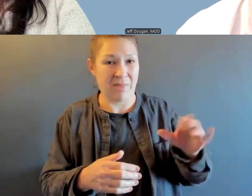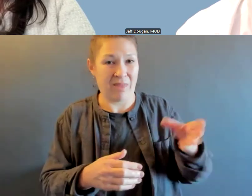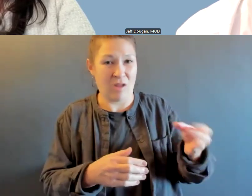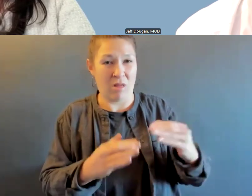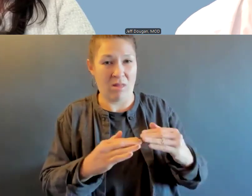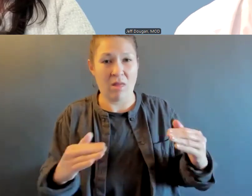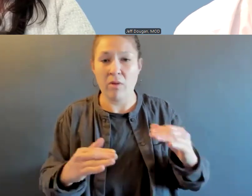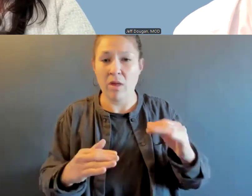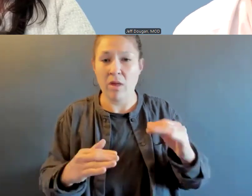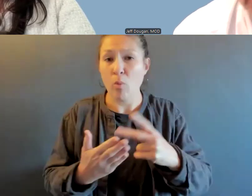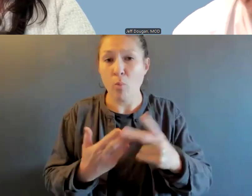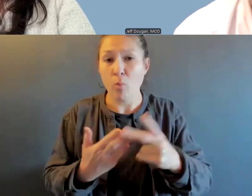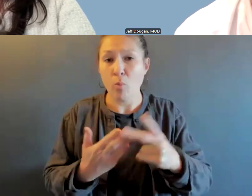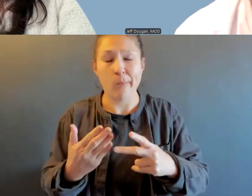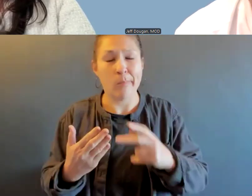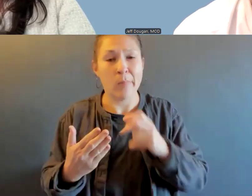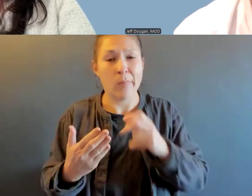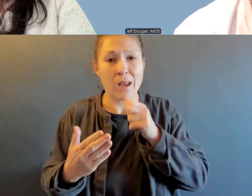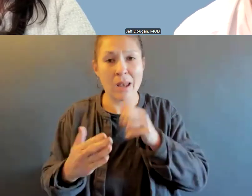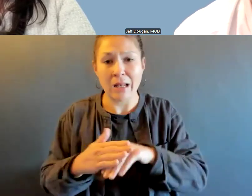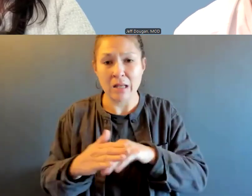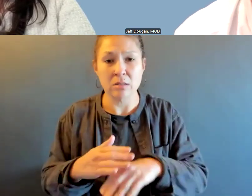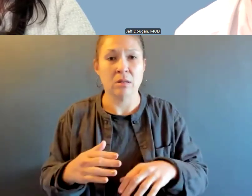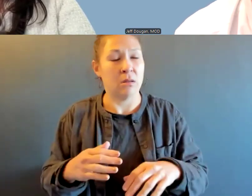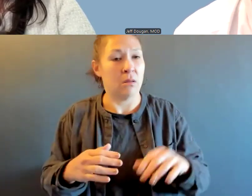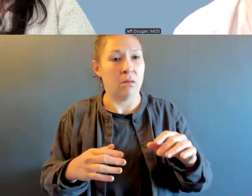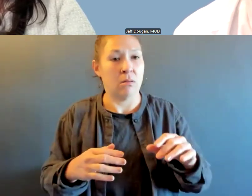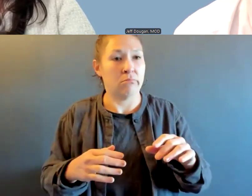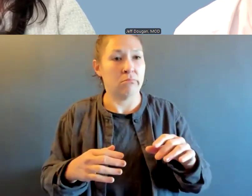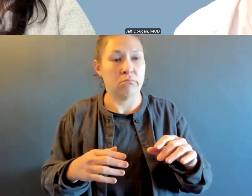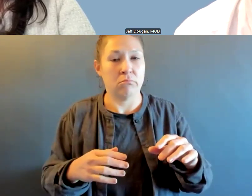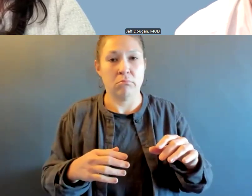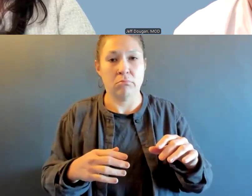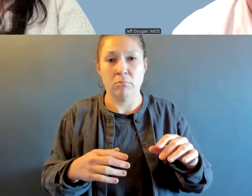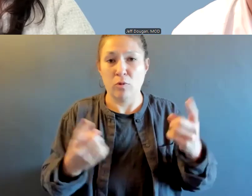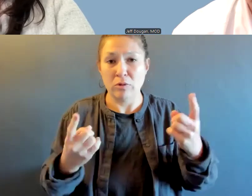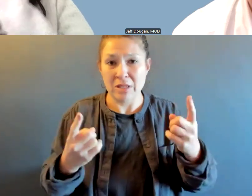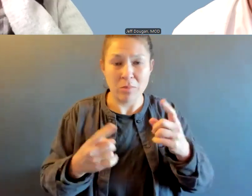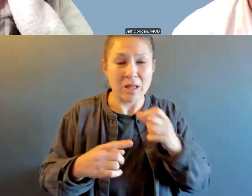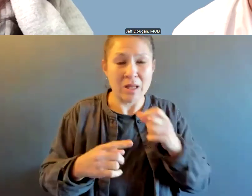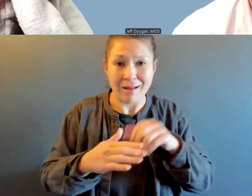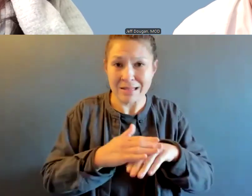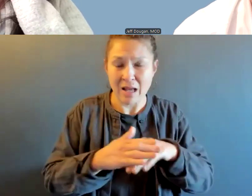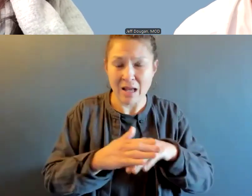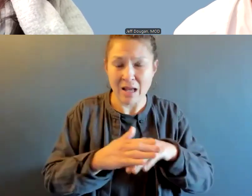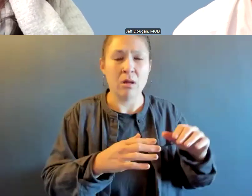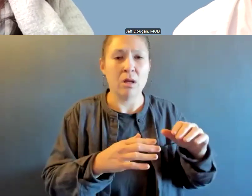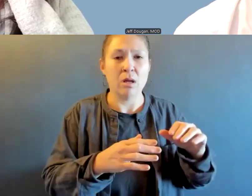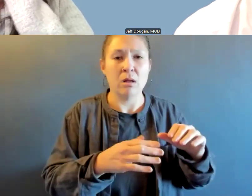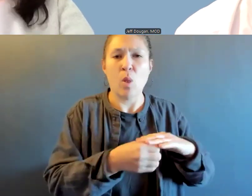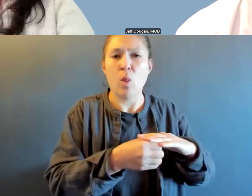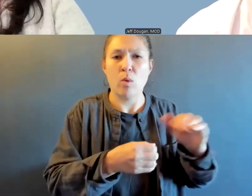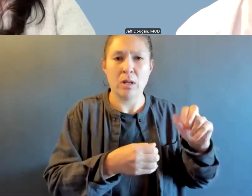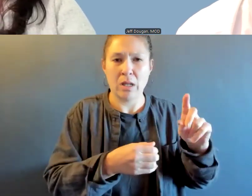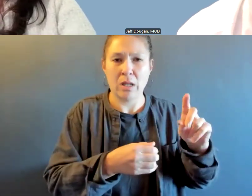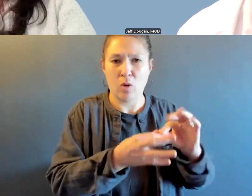programming isn't accessible in some way, go to your local ADA coordinator if they have one. If you're looking for policy change on the state level or work on initiatives that your